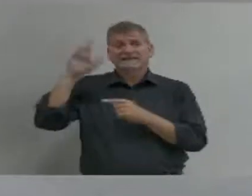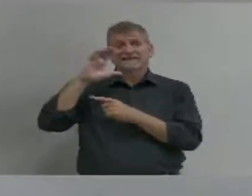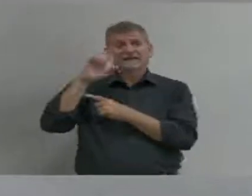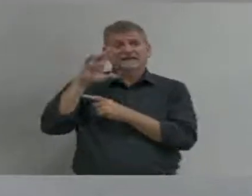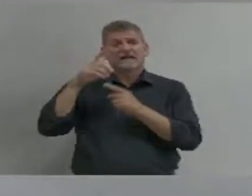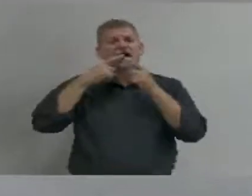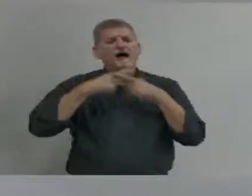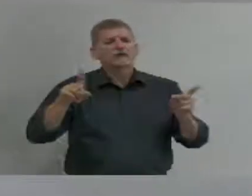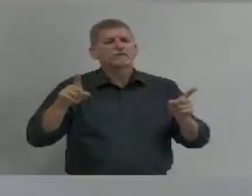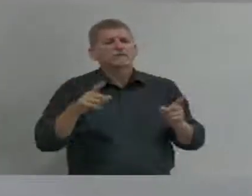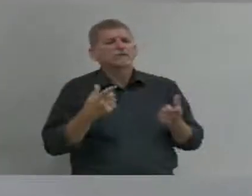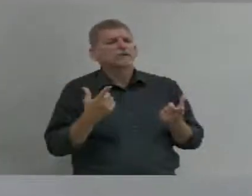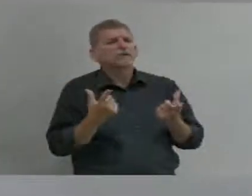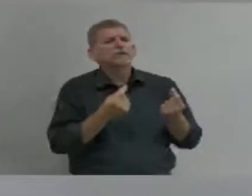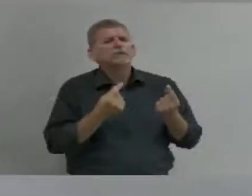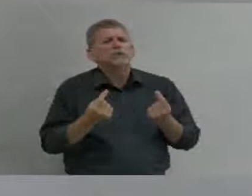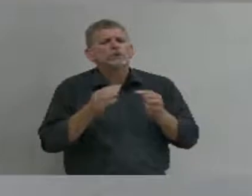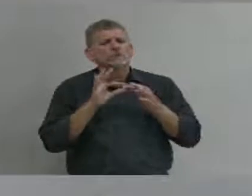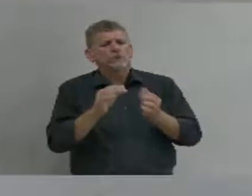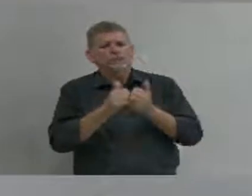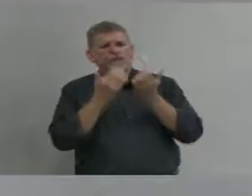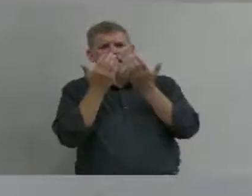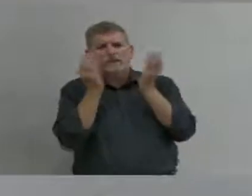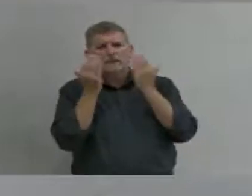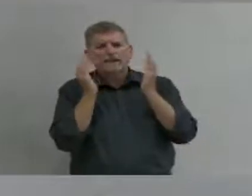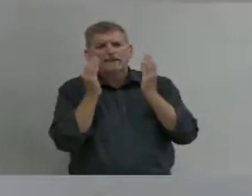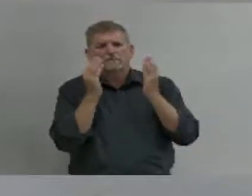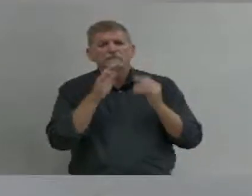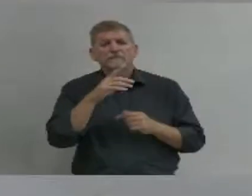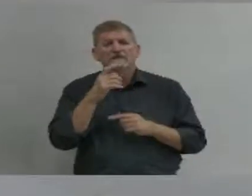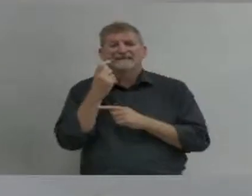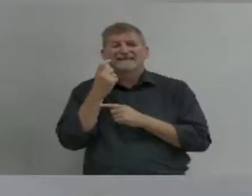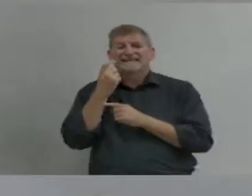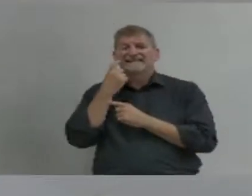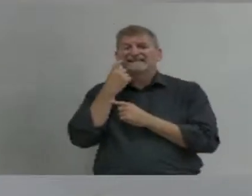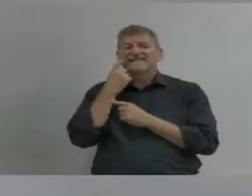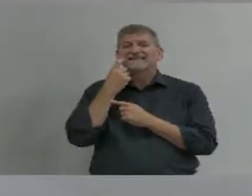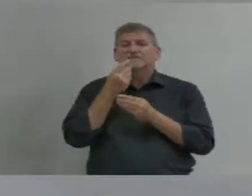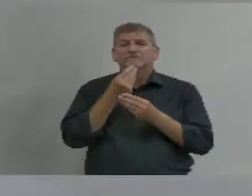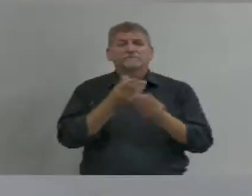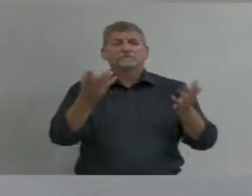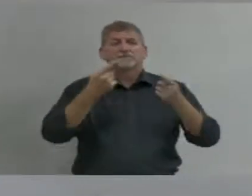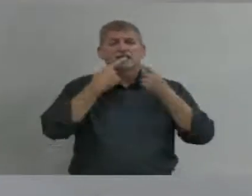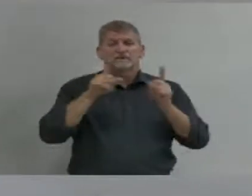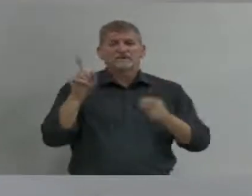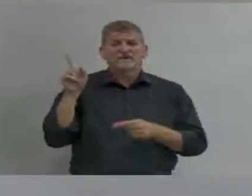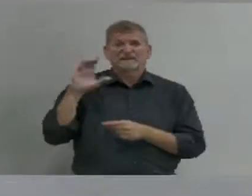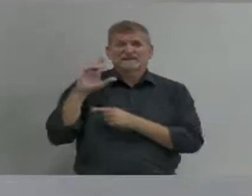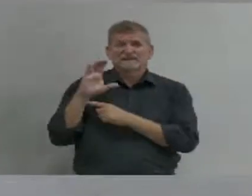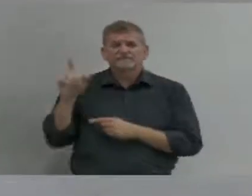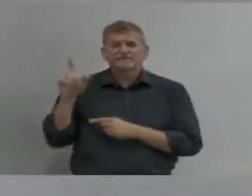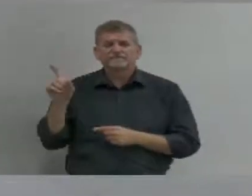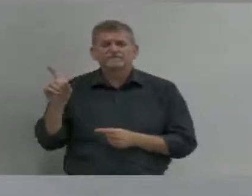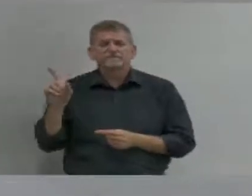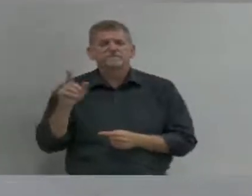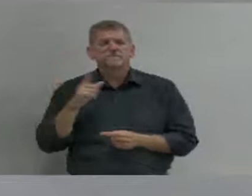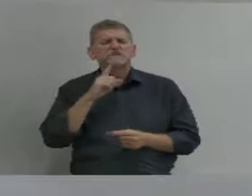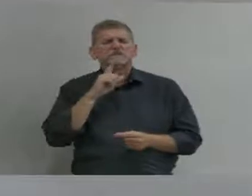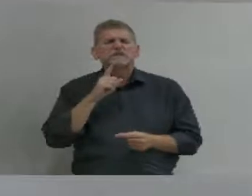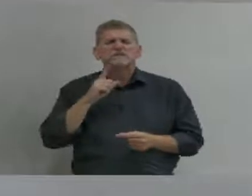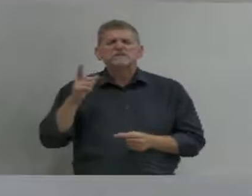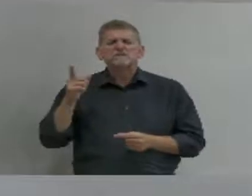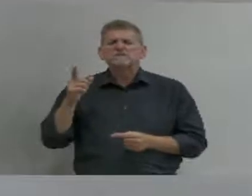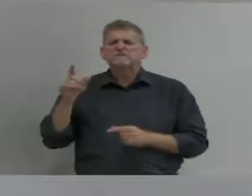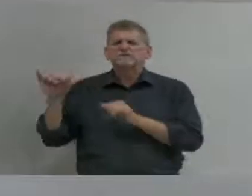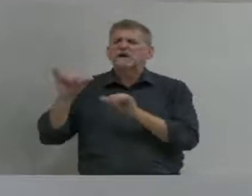Halloween just in the last couple of days. And certainly the guidance is very consistent with the same sort of